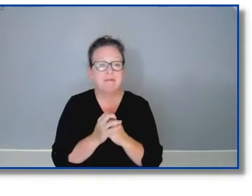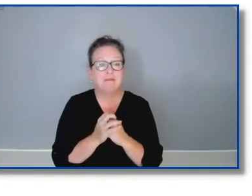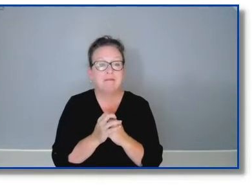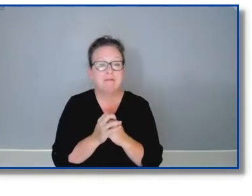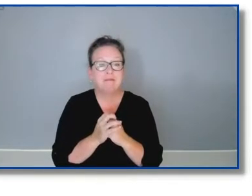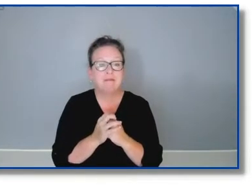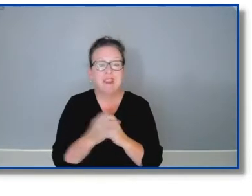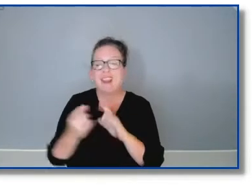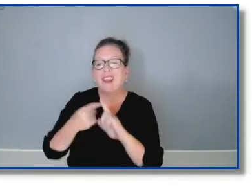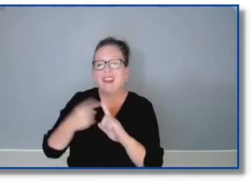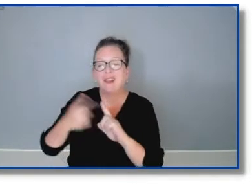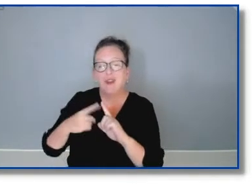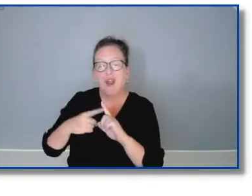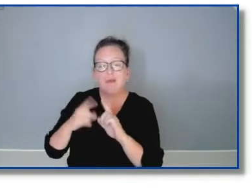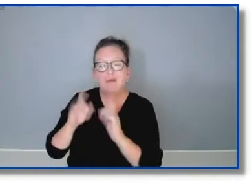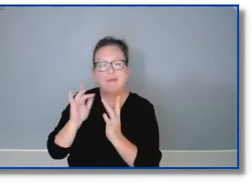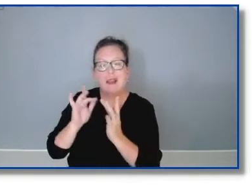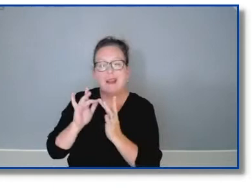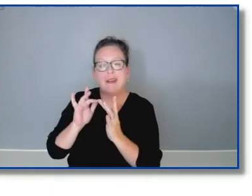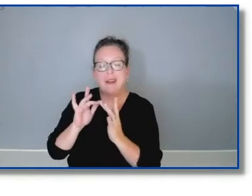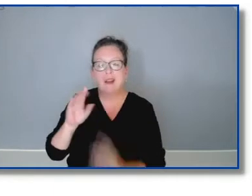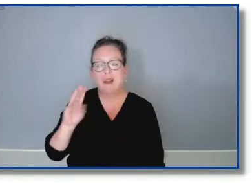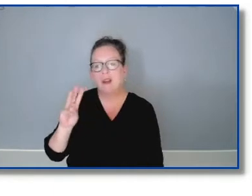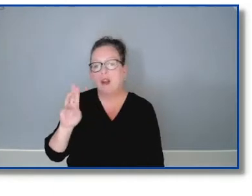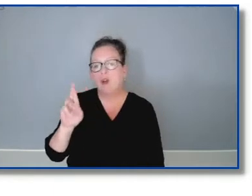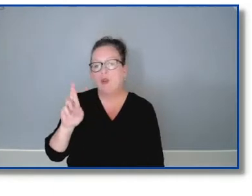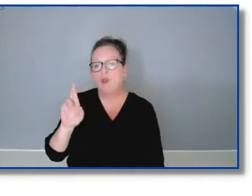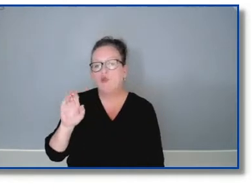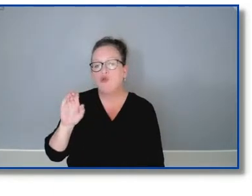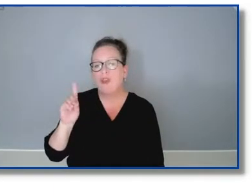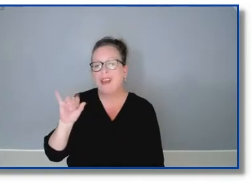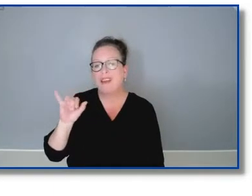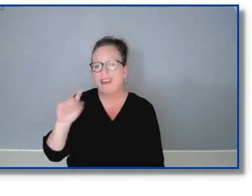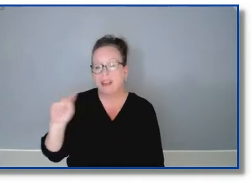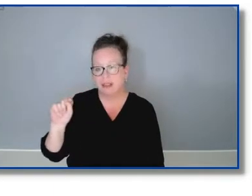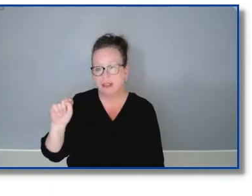Reddit, from the social platform Reddit.